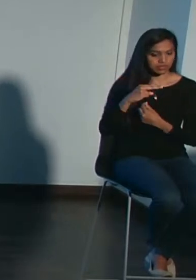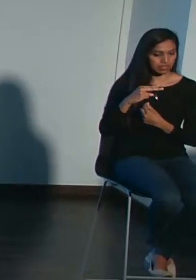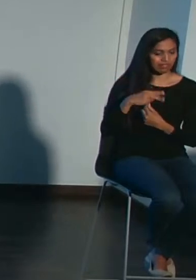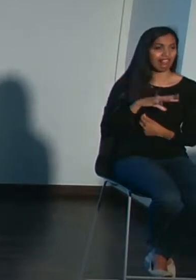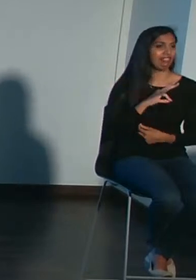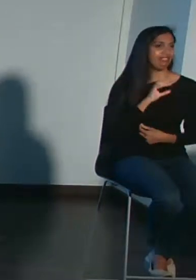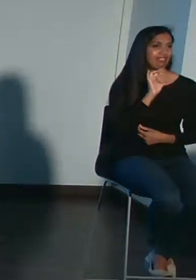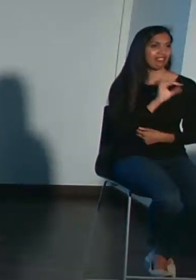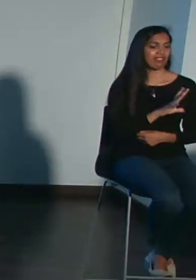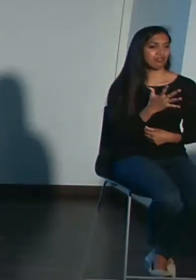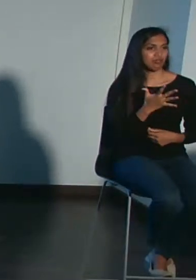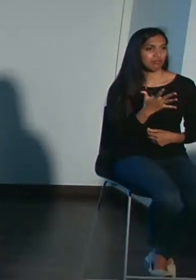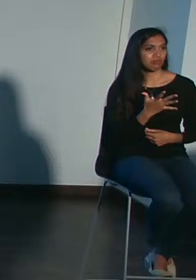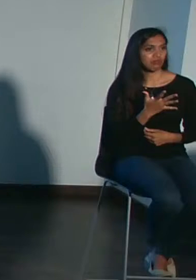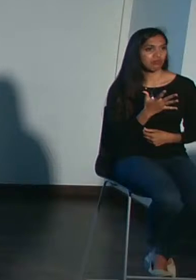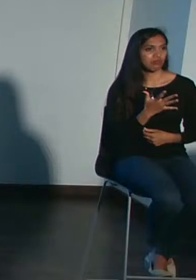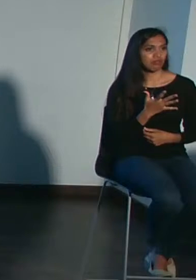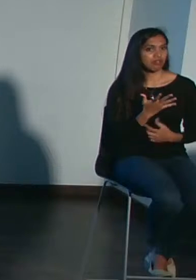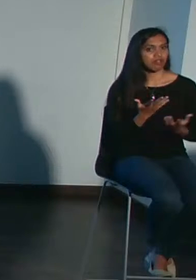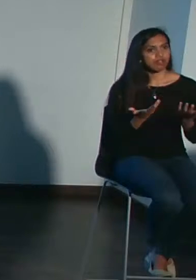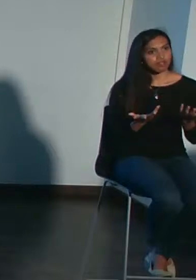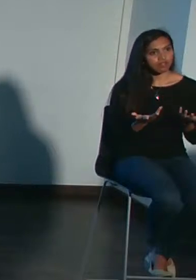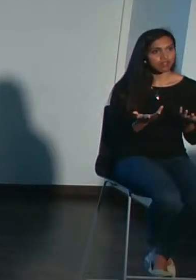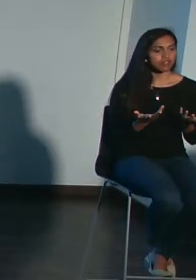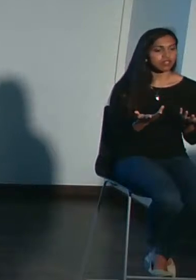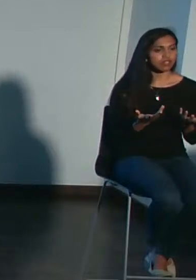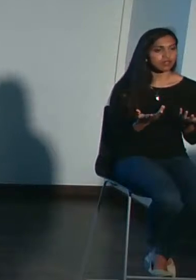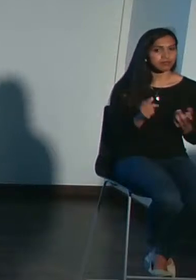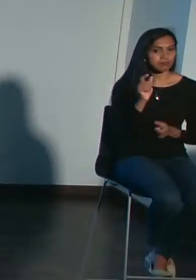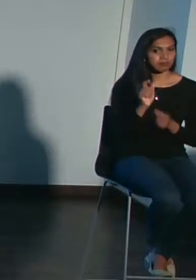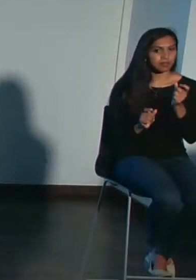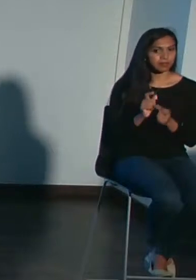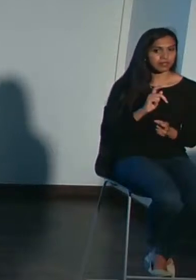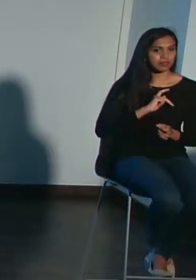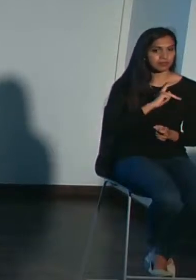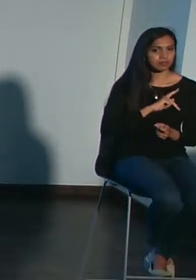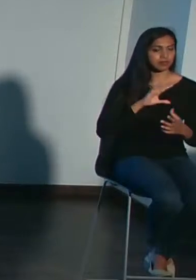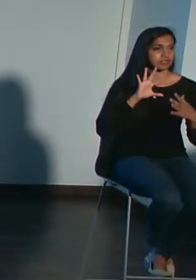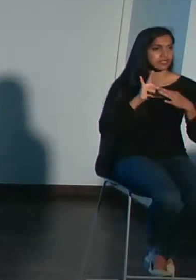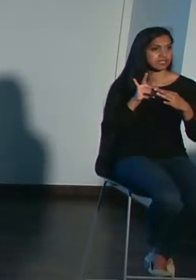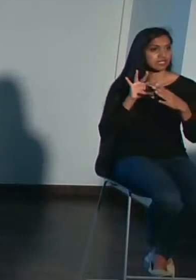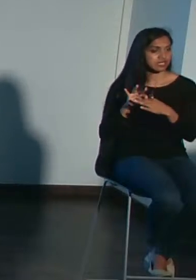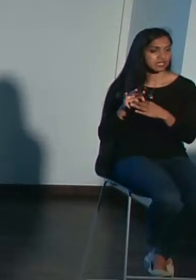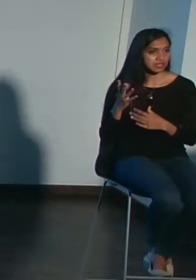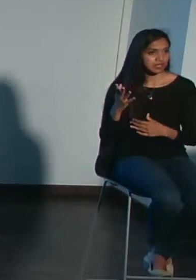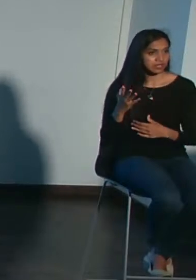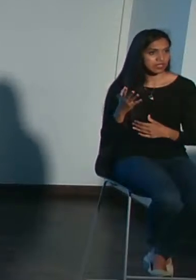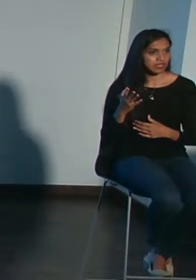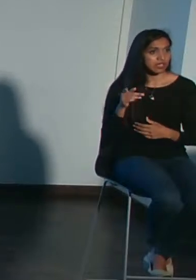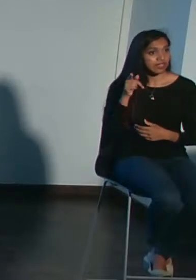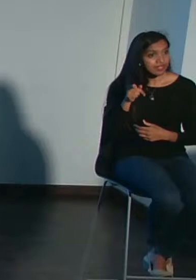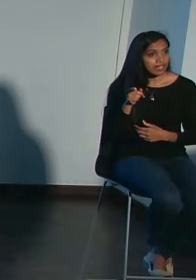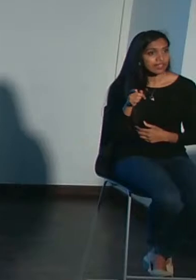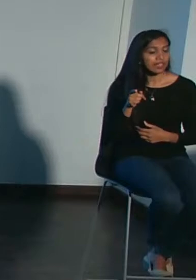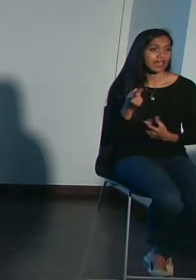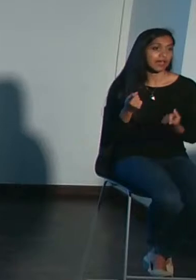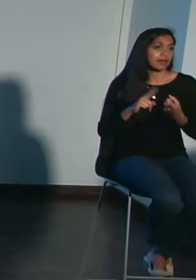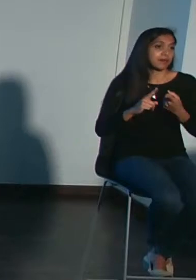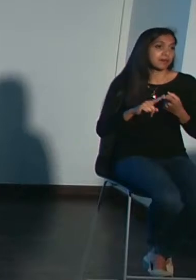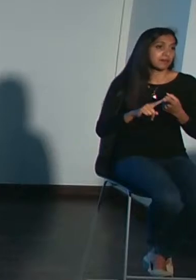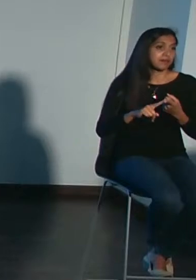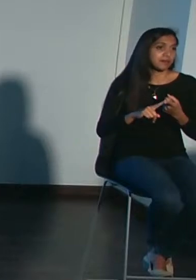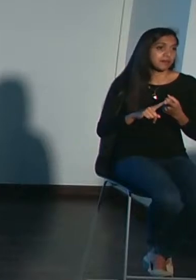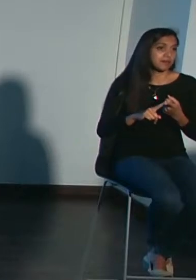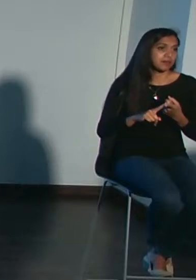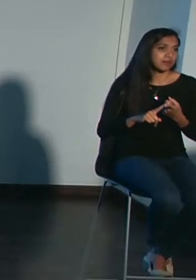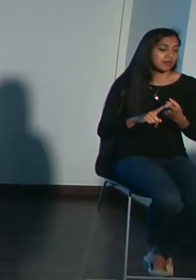so friends or personal networks or something. And I think that putting it out there because I think it